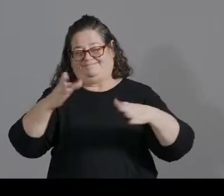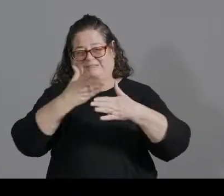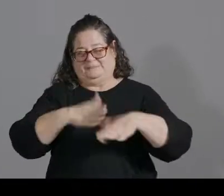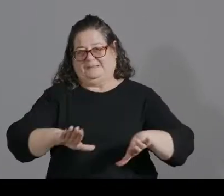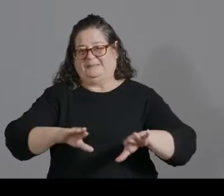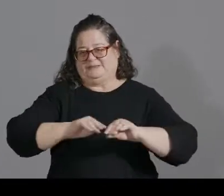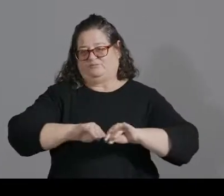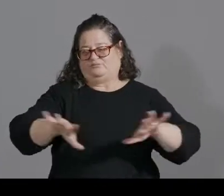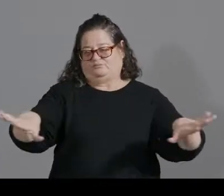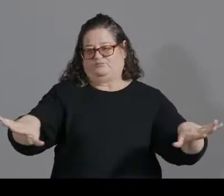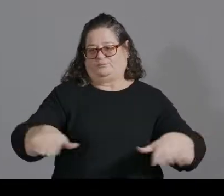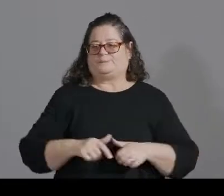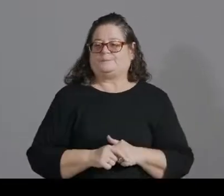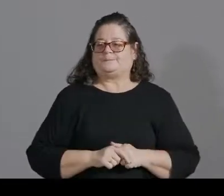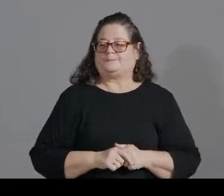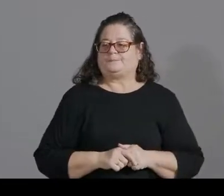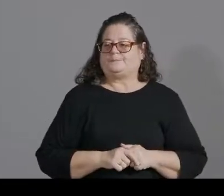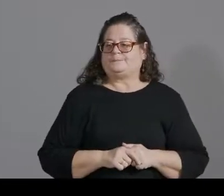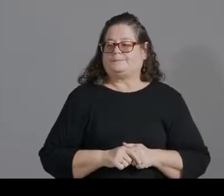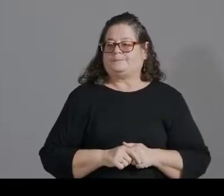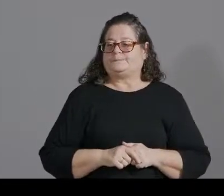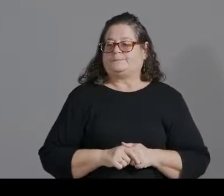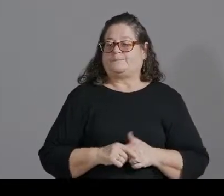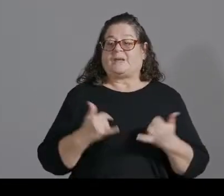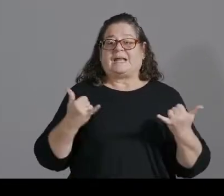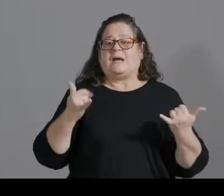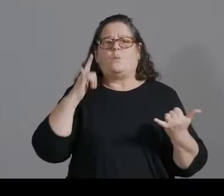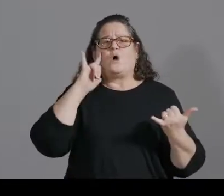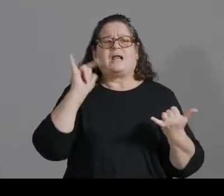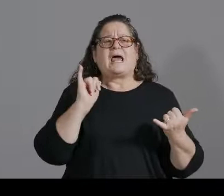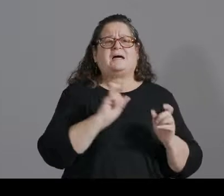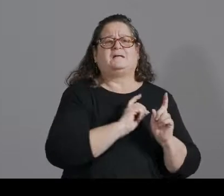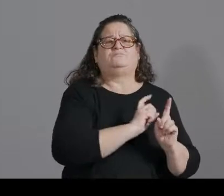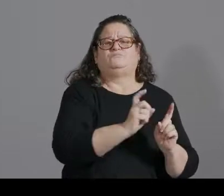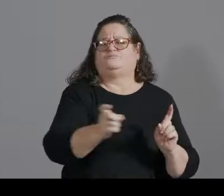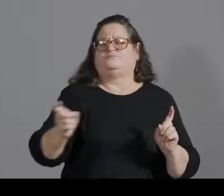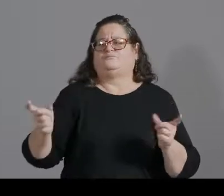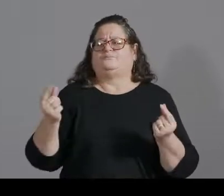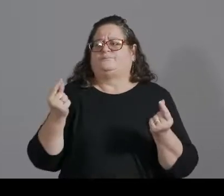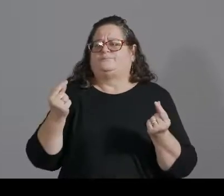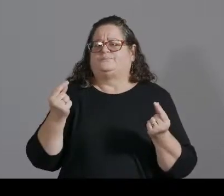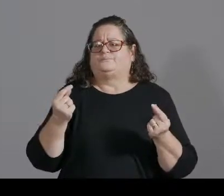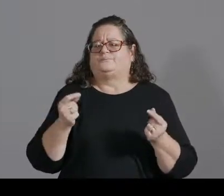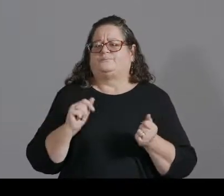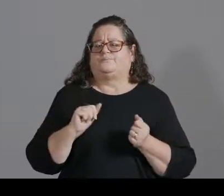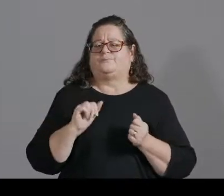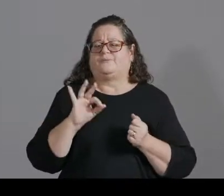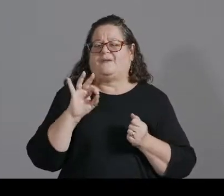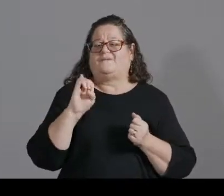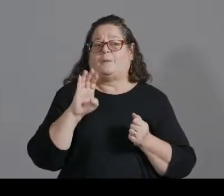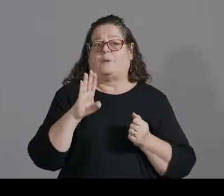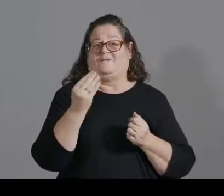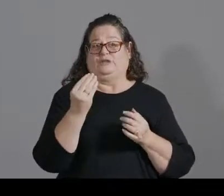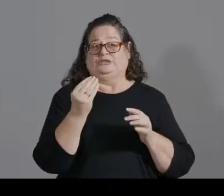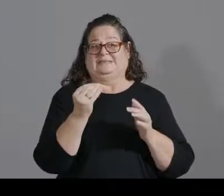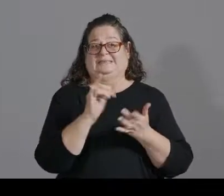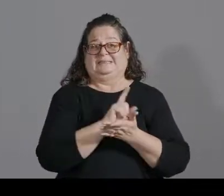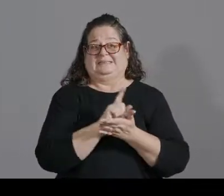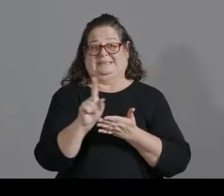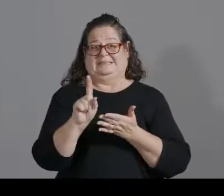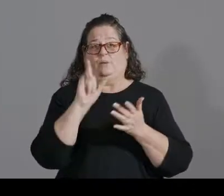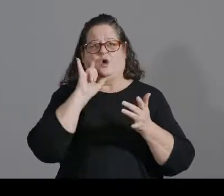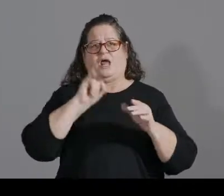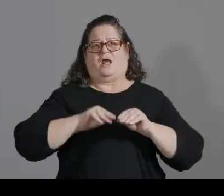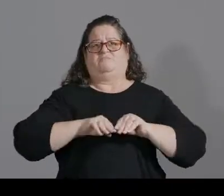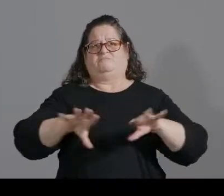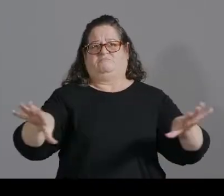So here's how the allocation will look as we move into the week of February 14. Here you can see the number of doses